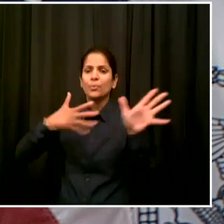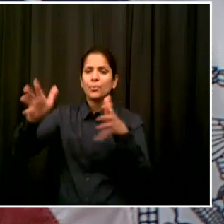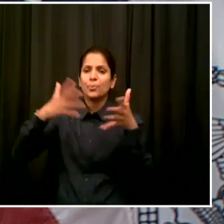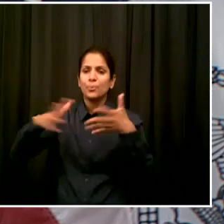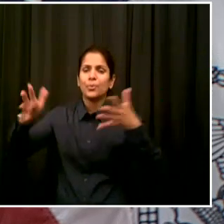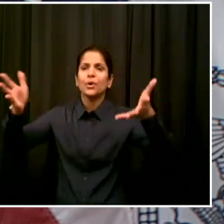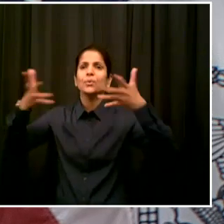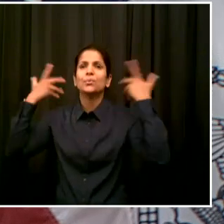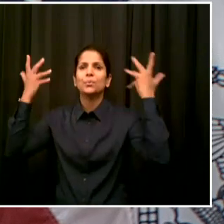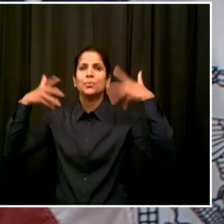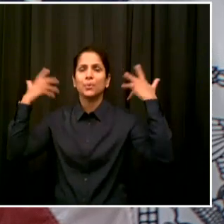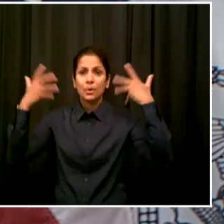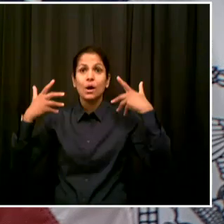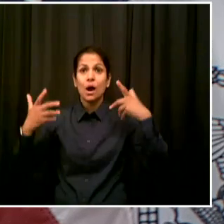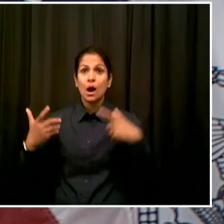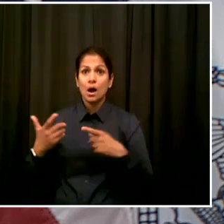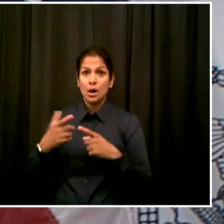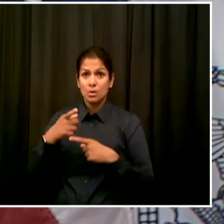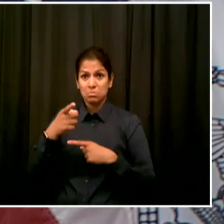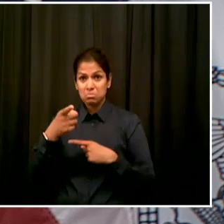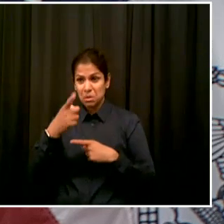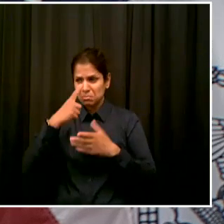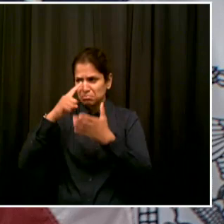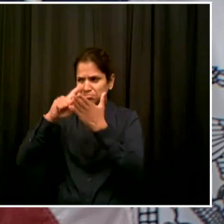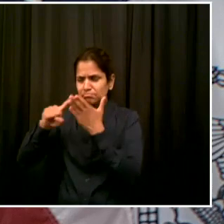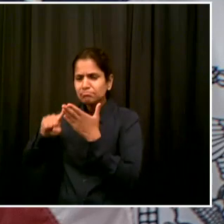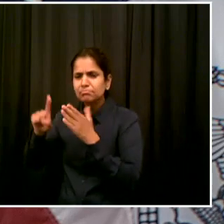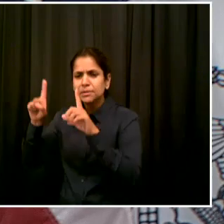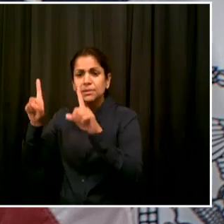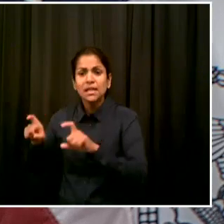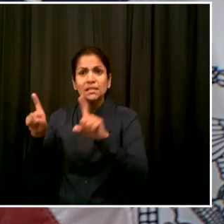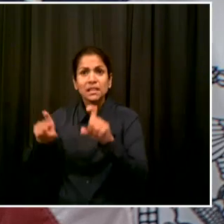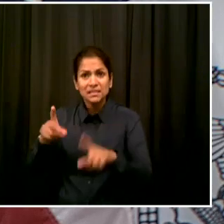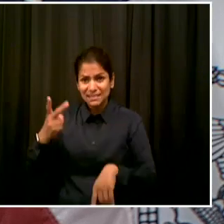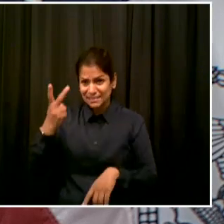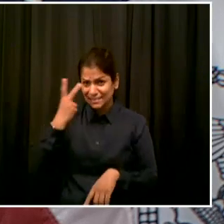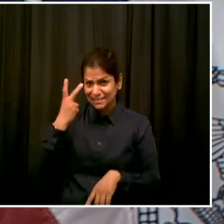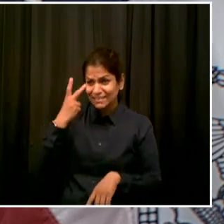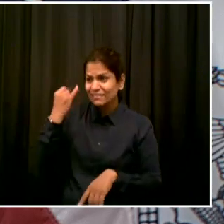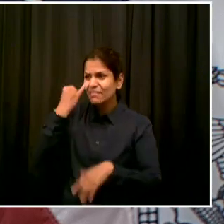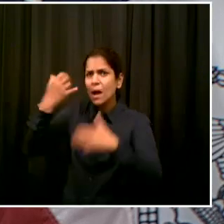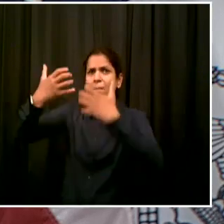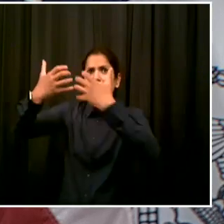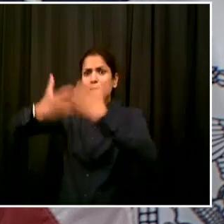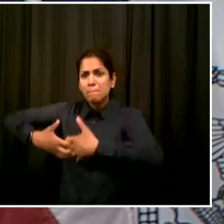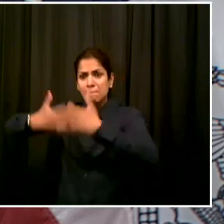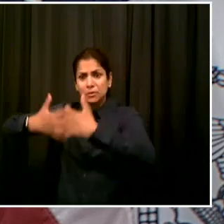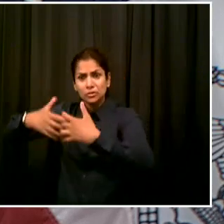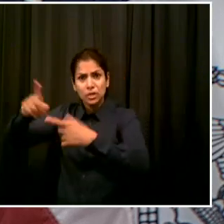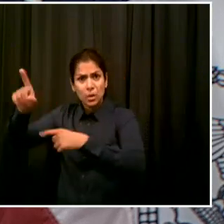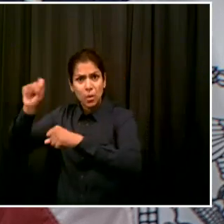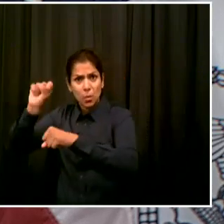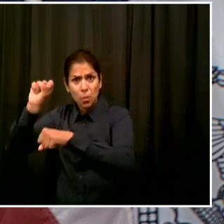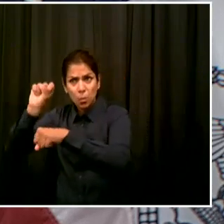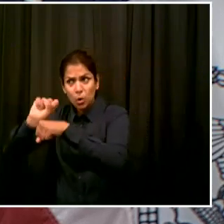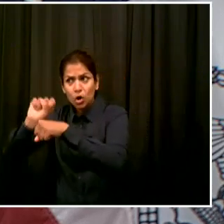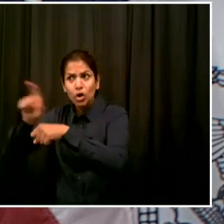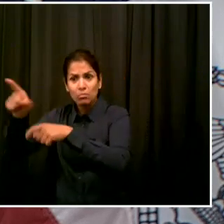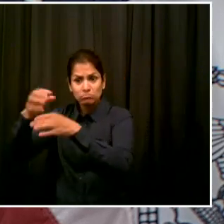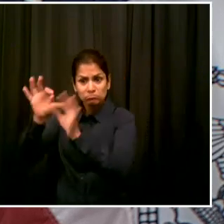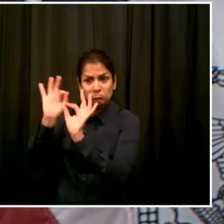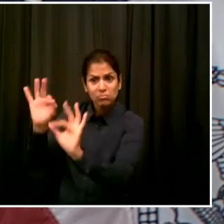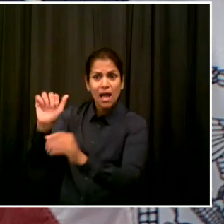changes, or will the city be making changes so that they can operate safely? Thank you very much. It's a great question,